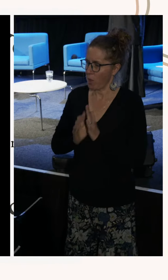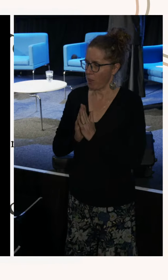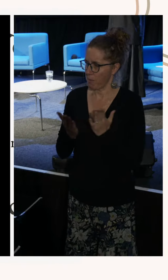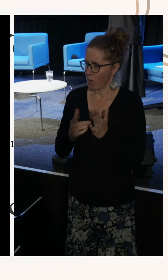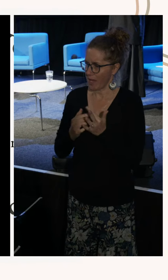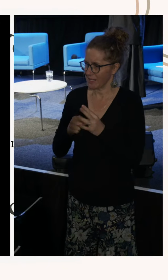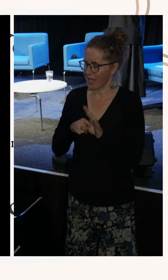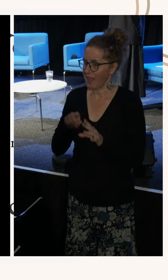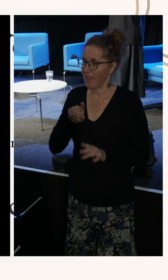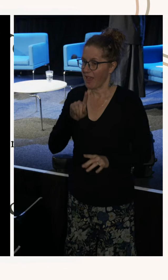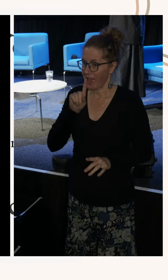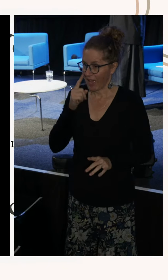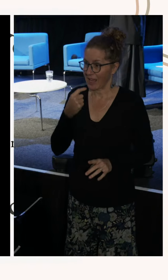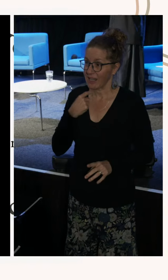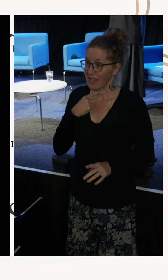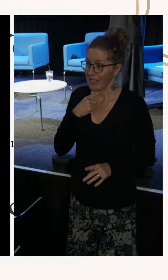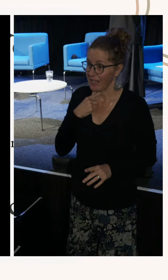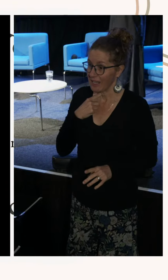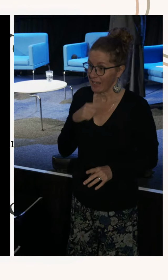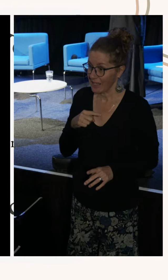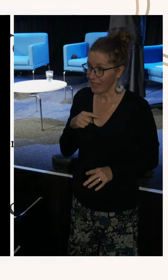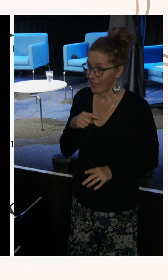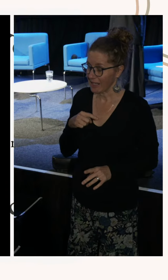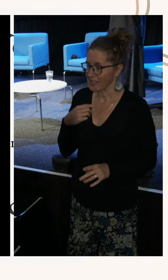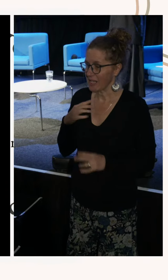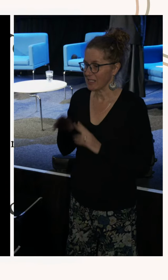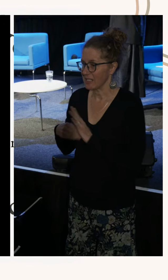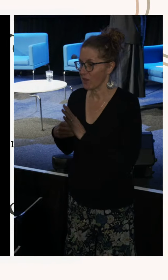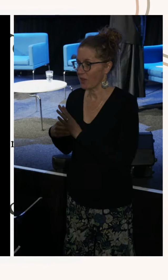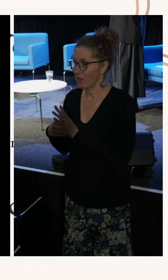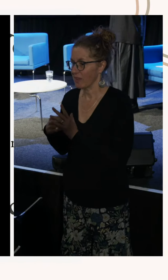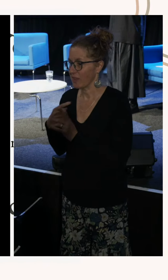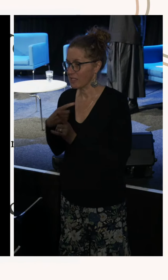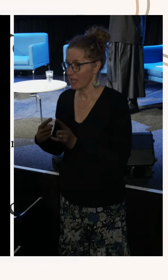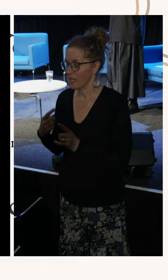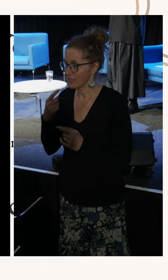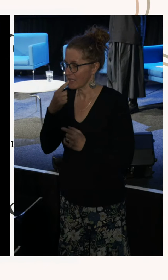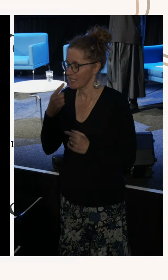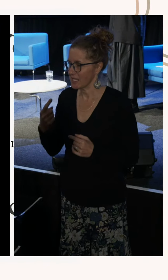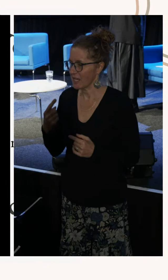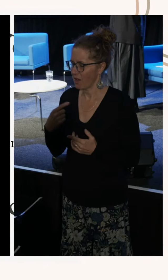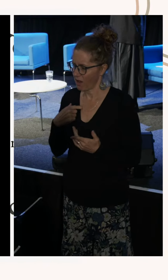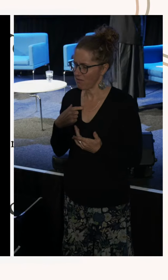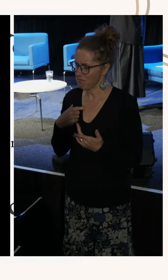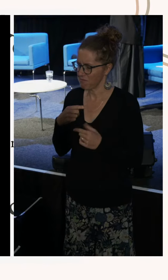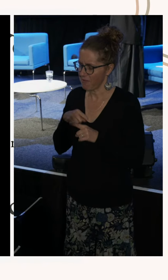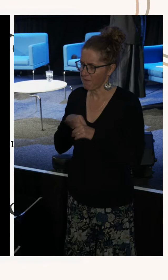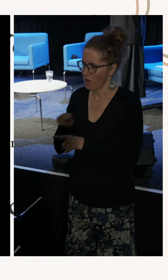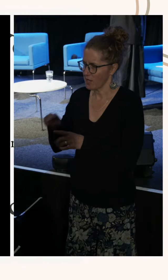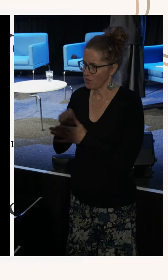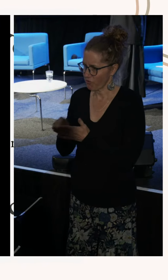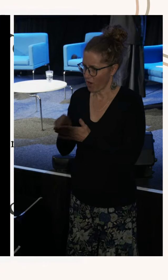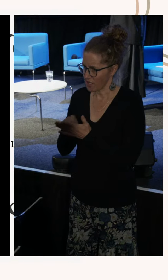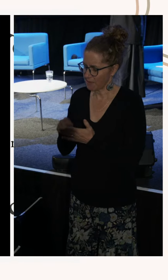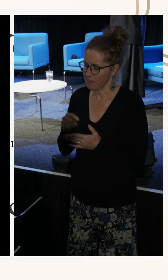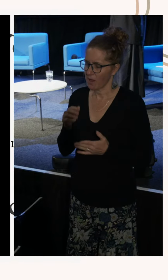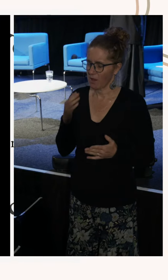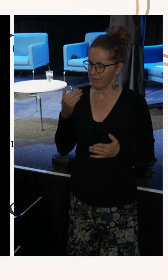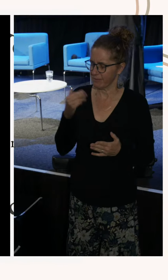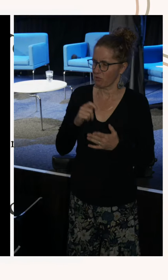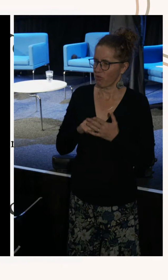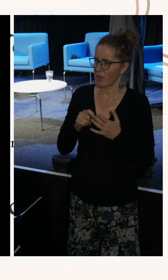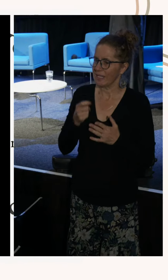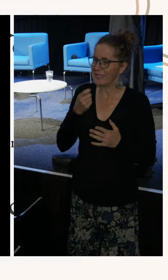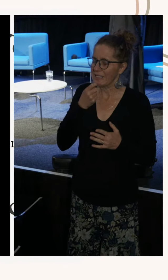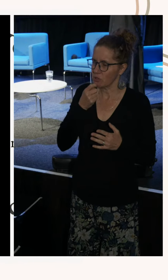Us, in late October 2018. I am, unashamedly, a devotee of his writing. I've just finished A Little Devil in America, and like